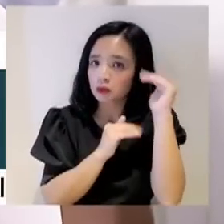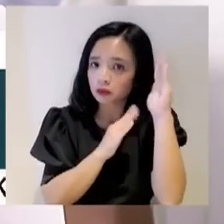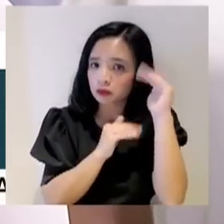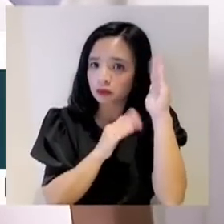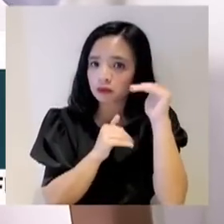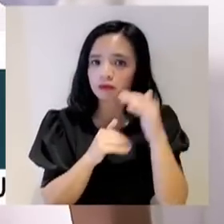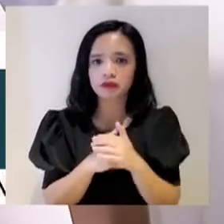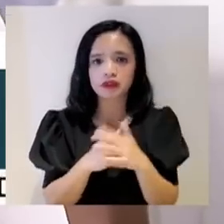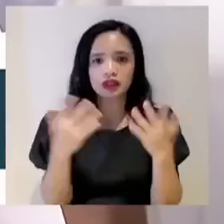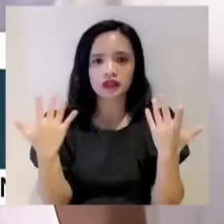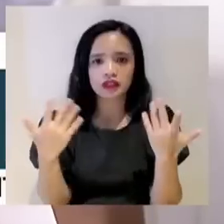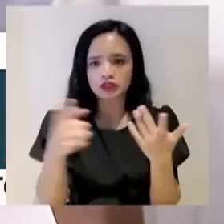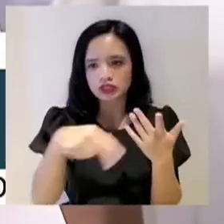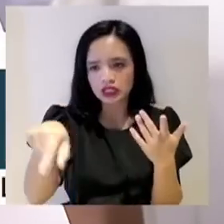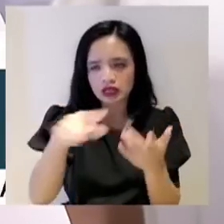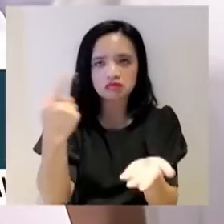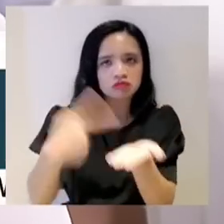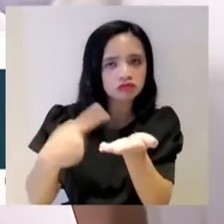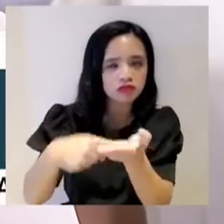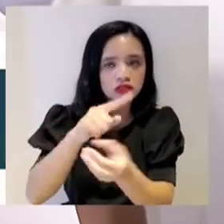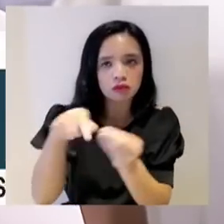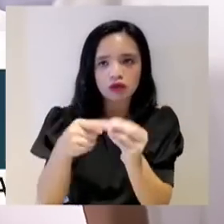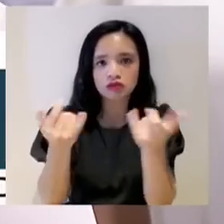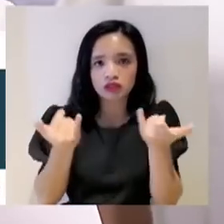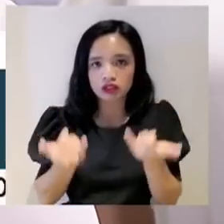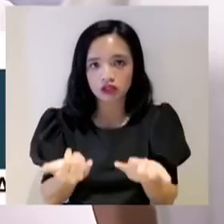nila yung mga issue na ngayon na